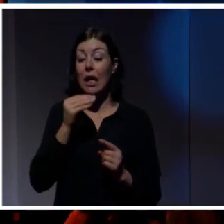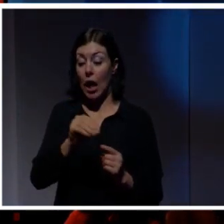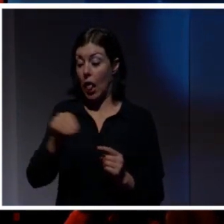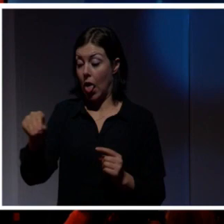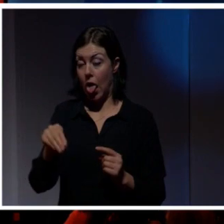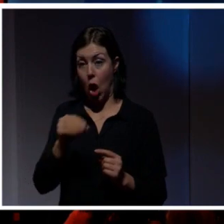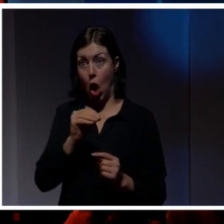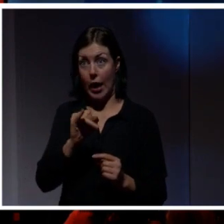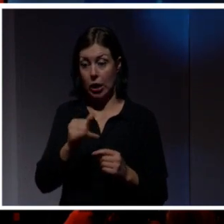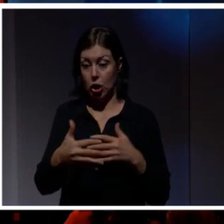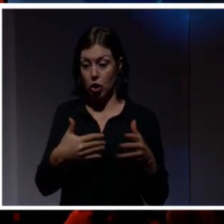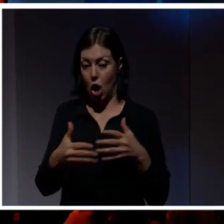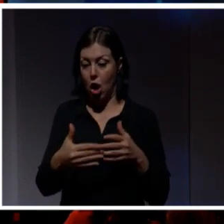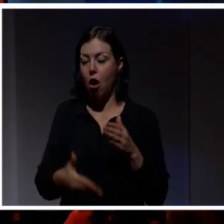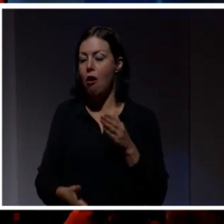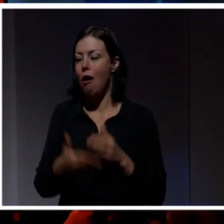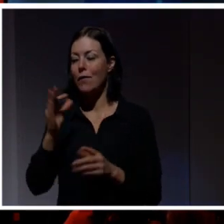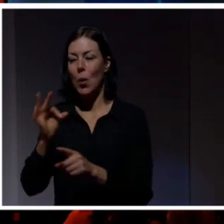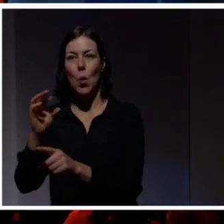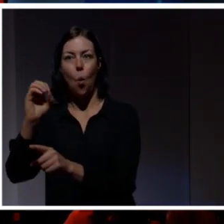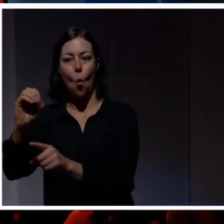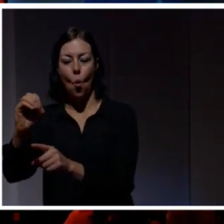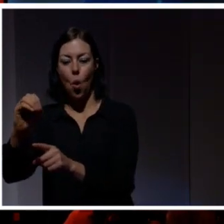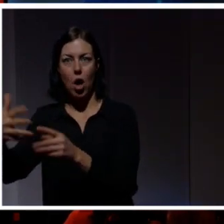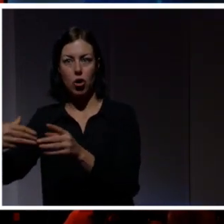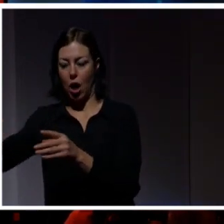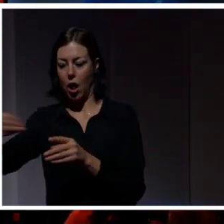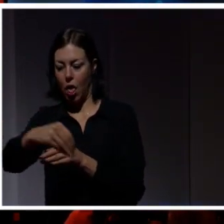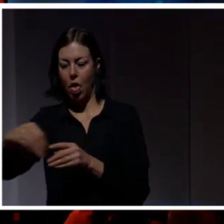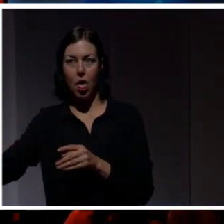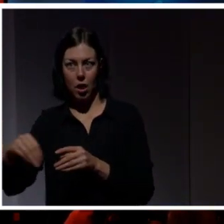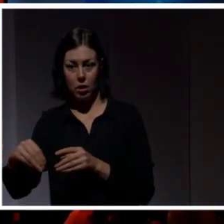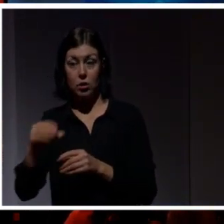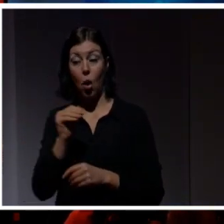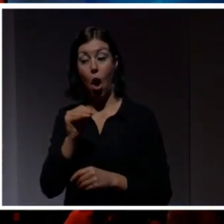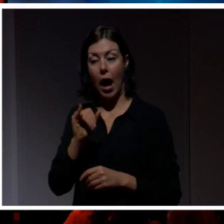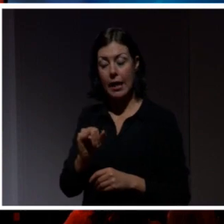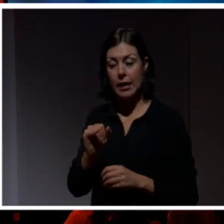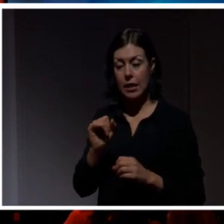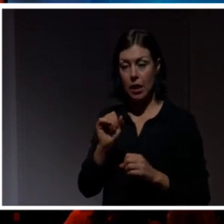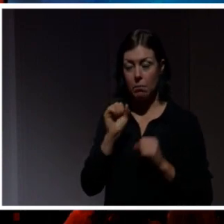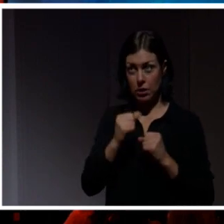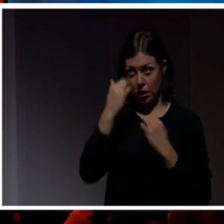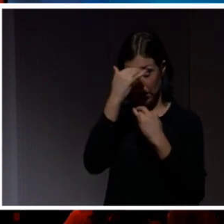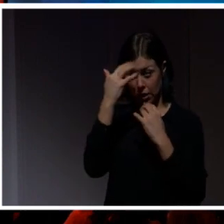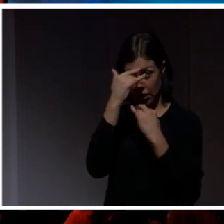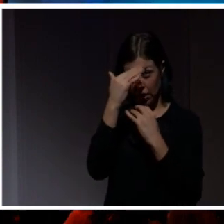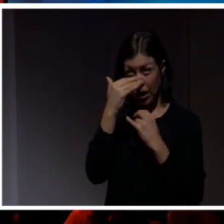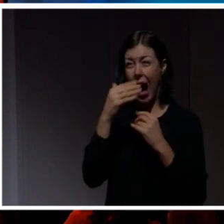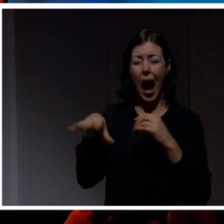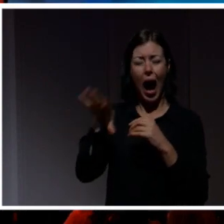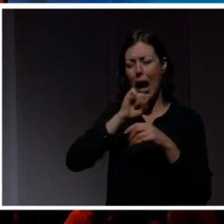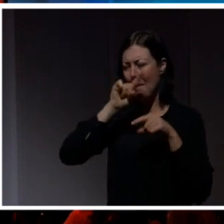take, the O, which is the human, could take another move. And what the AI does is it plays out every possible